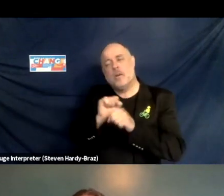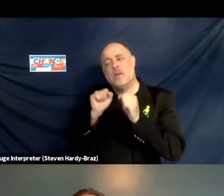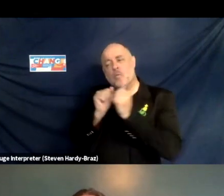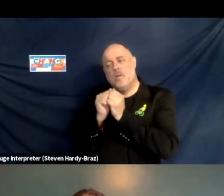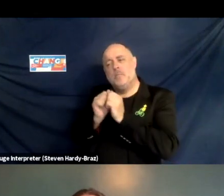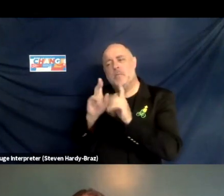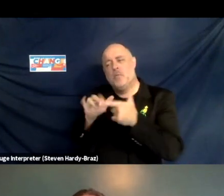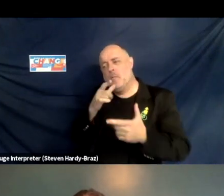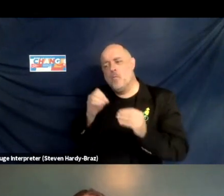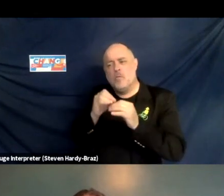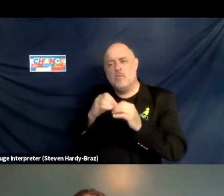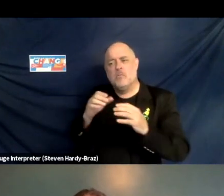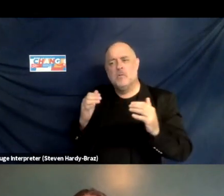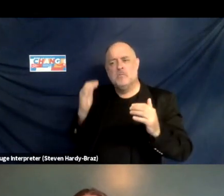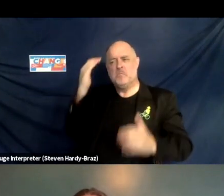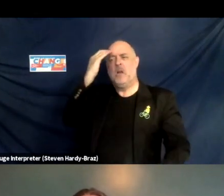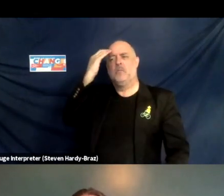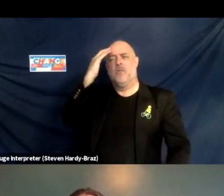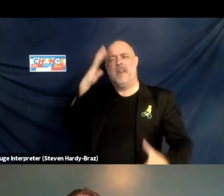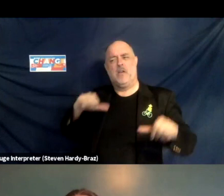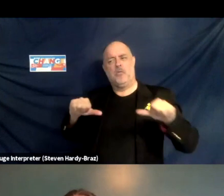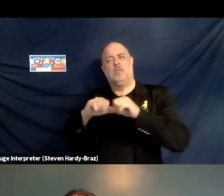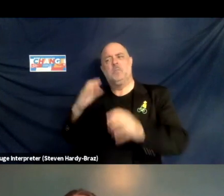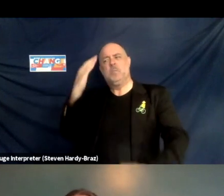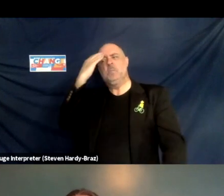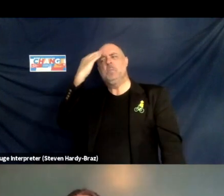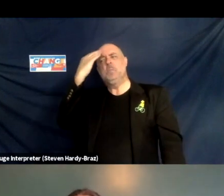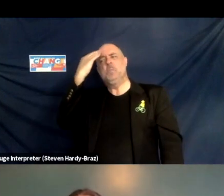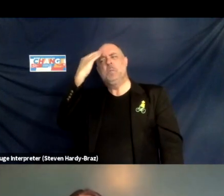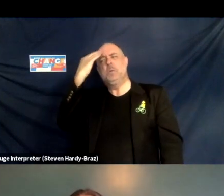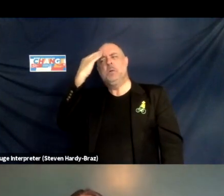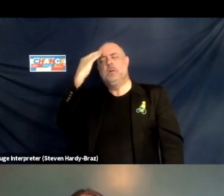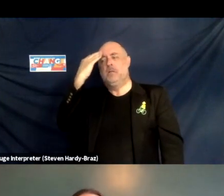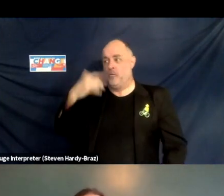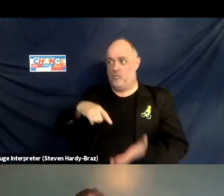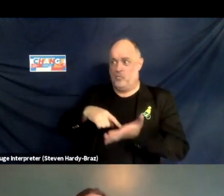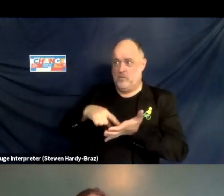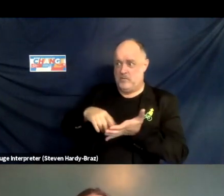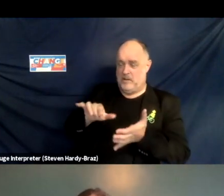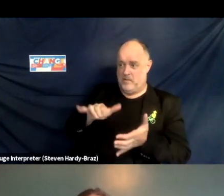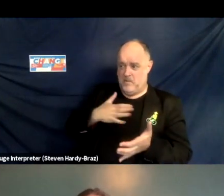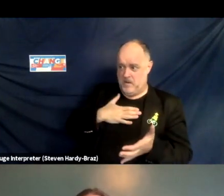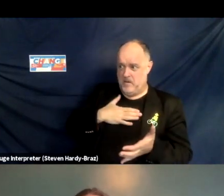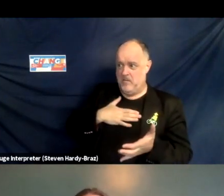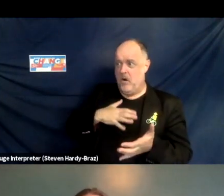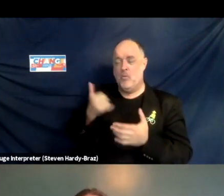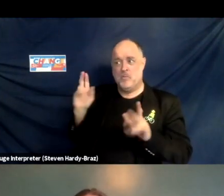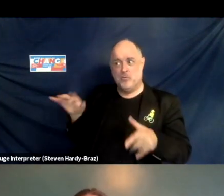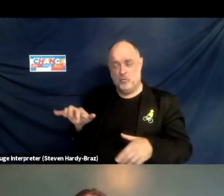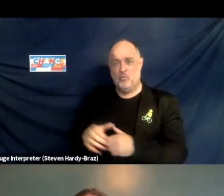more knowledgeable in that particular space, people who have research such as my own and others across this country, I'm not